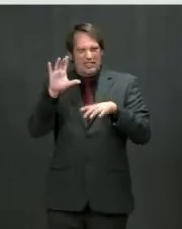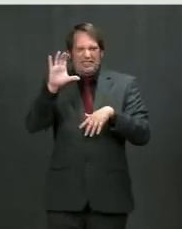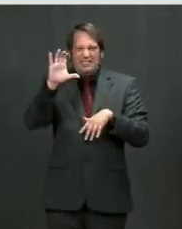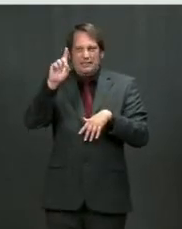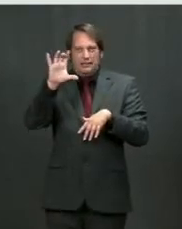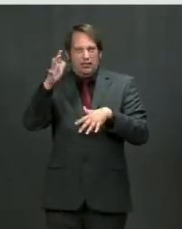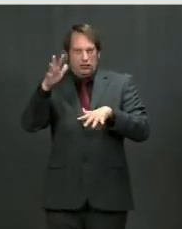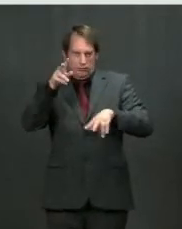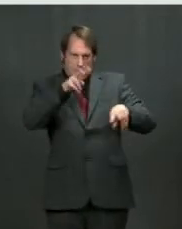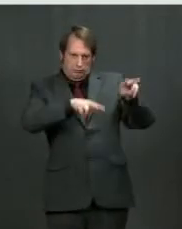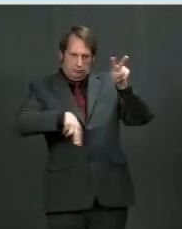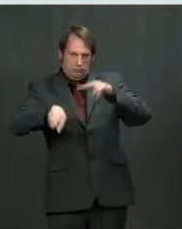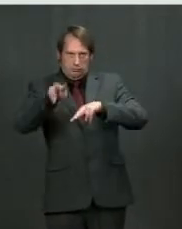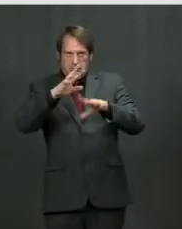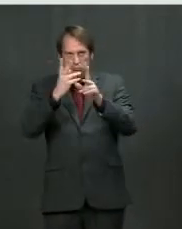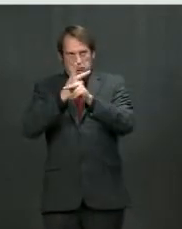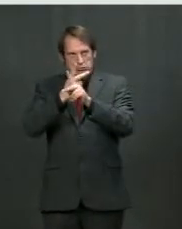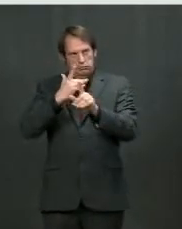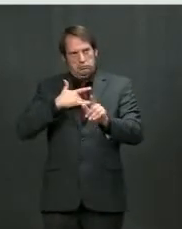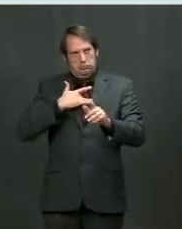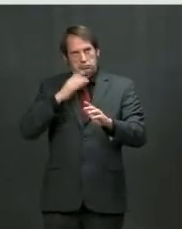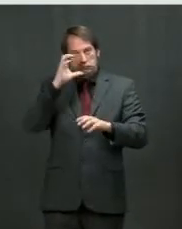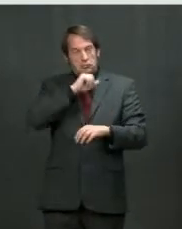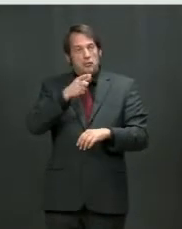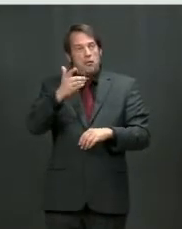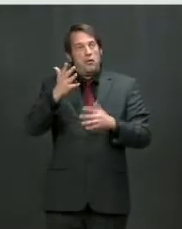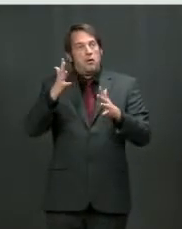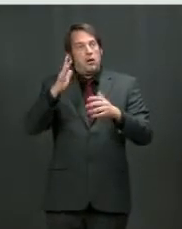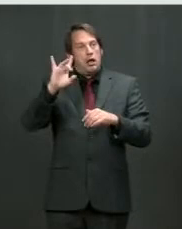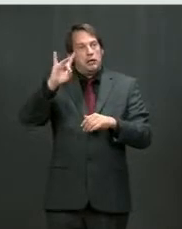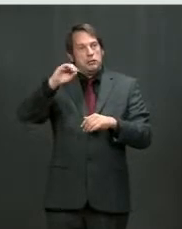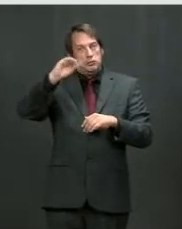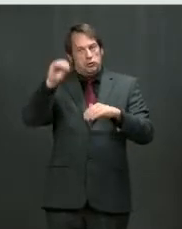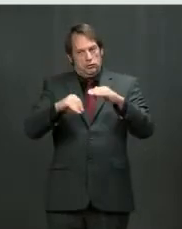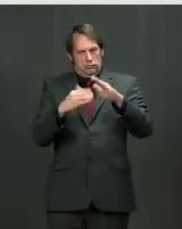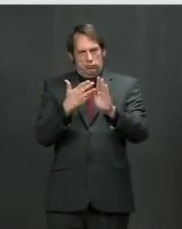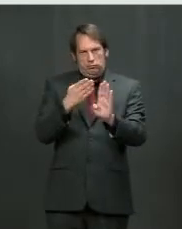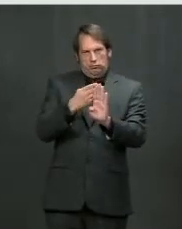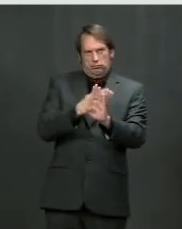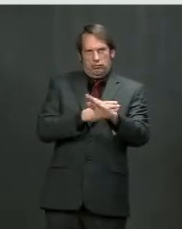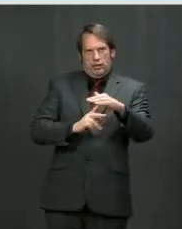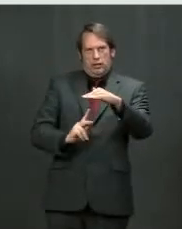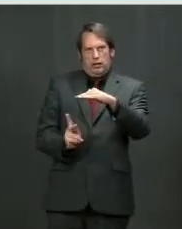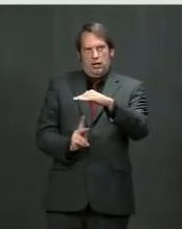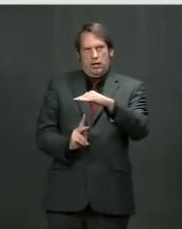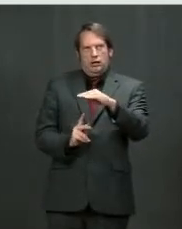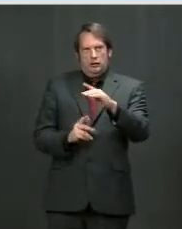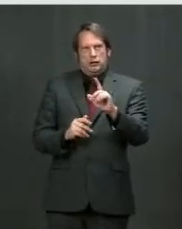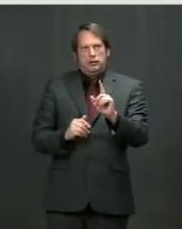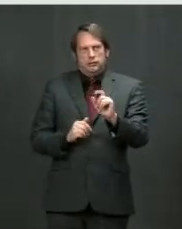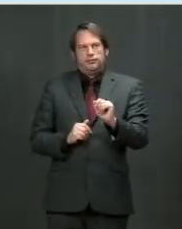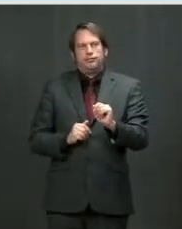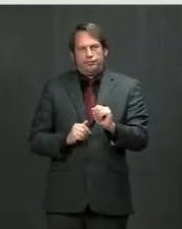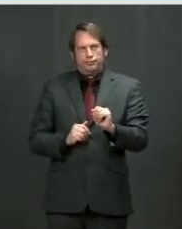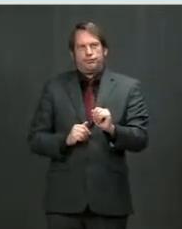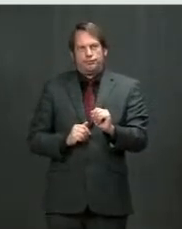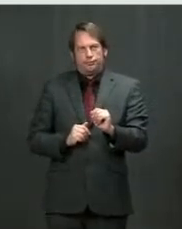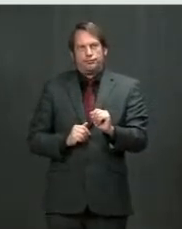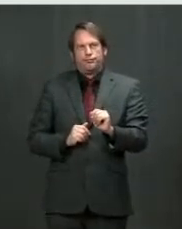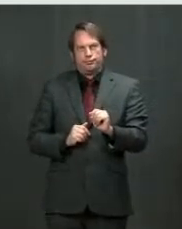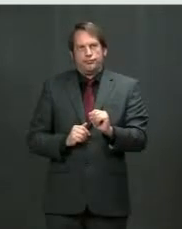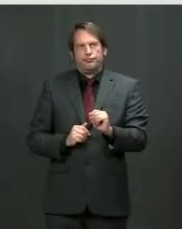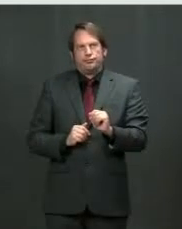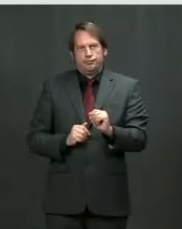80% of pre-K through 12th grade teachers, school staff, and child care workers received at least one